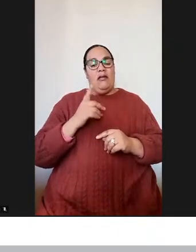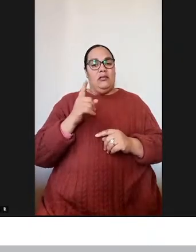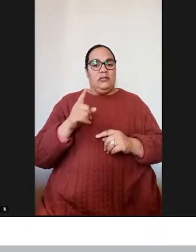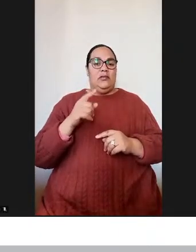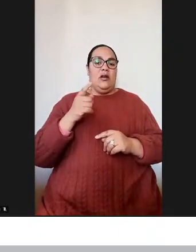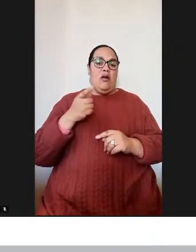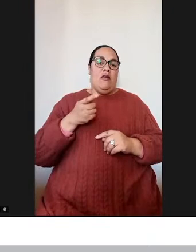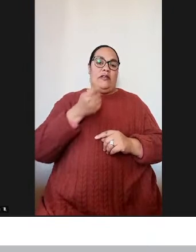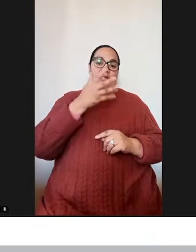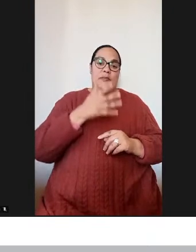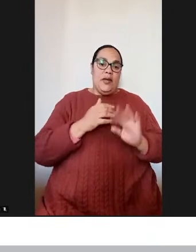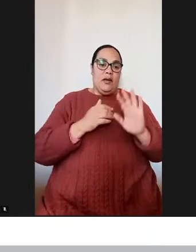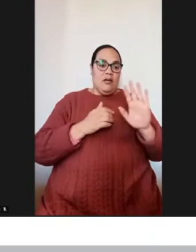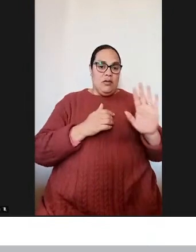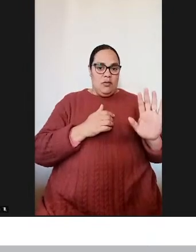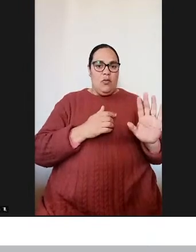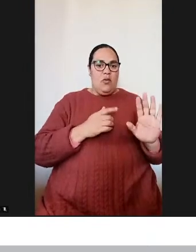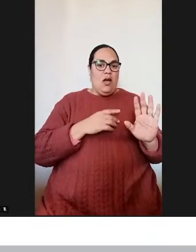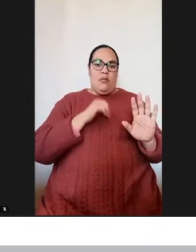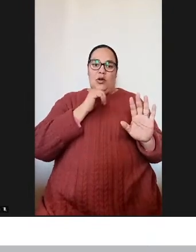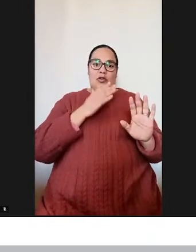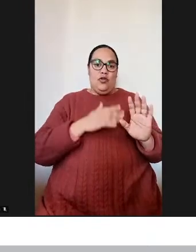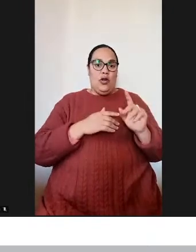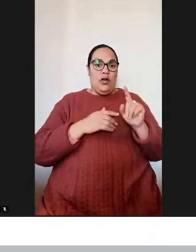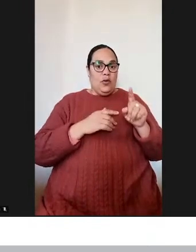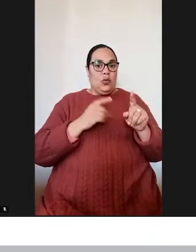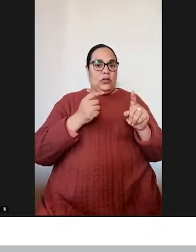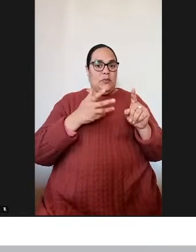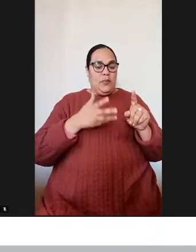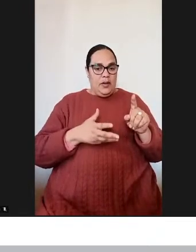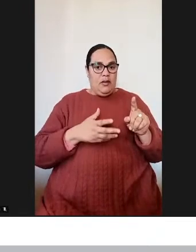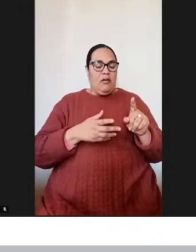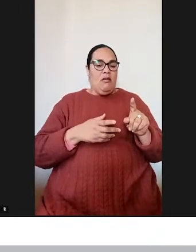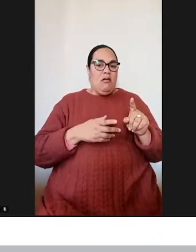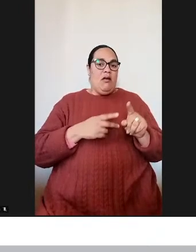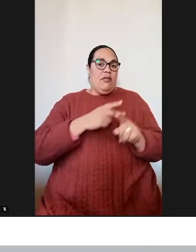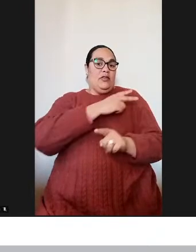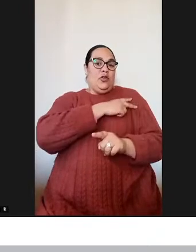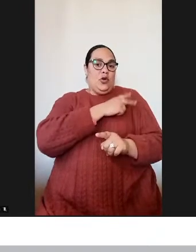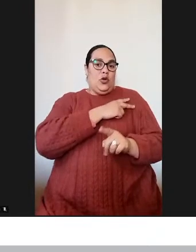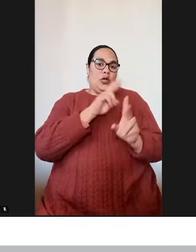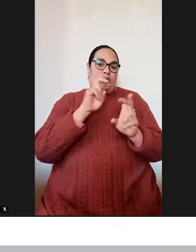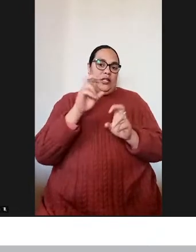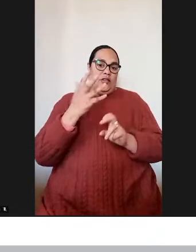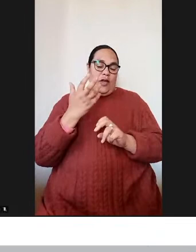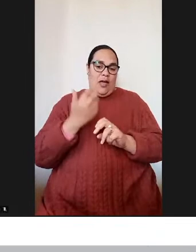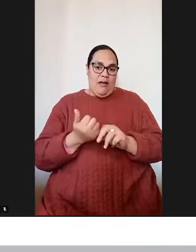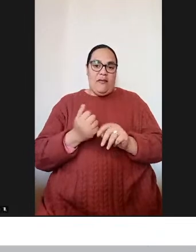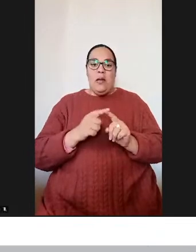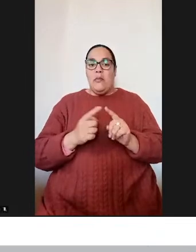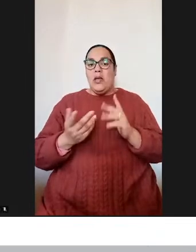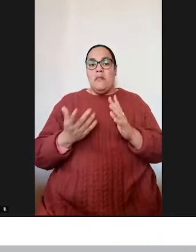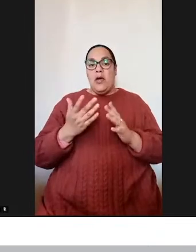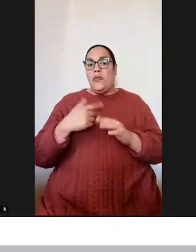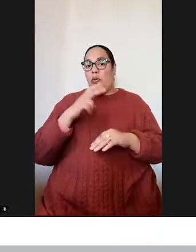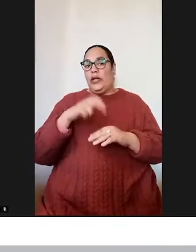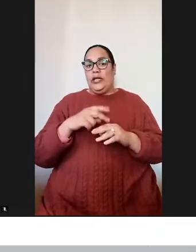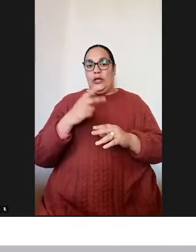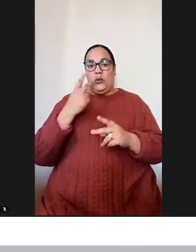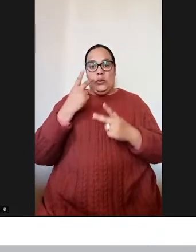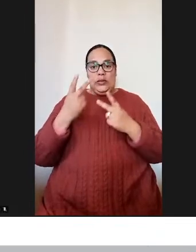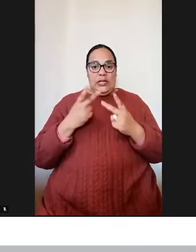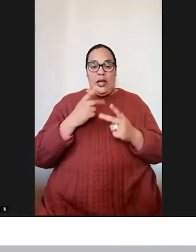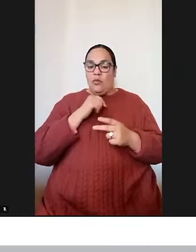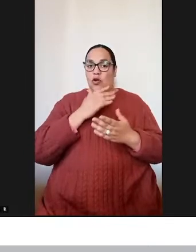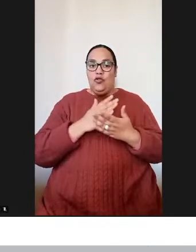Speaker. So I'm not sure if the Speaker can, it's a security issue, but maybe we need to share. I'm not sure whether the Speaker